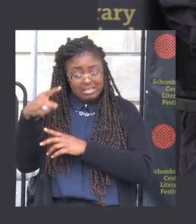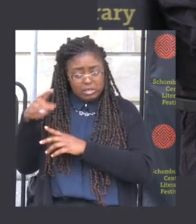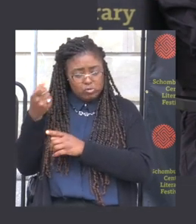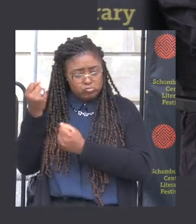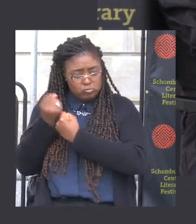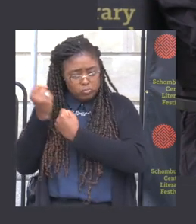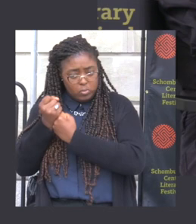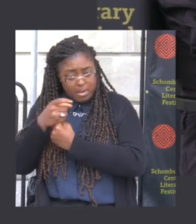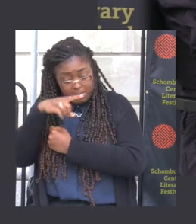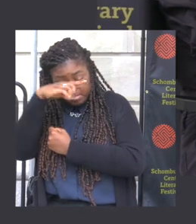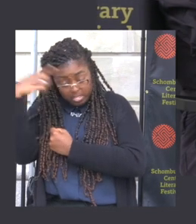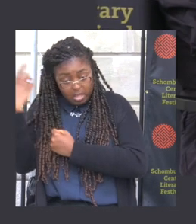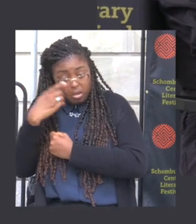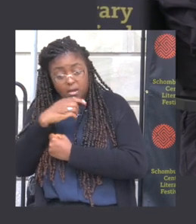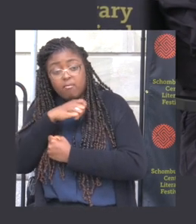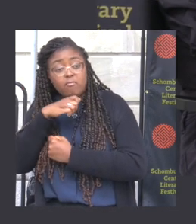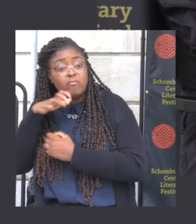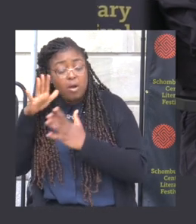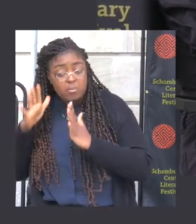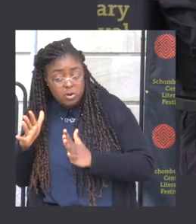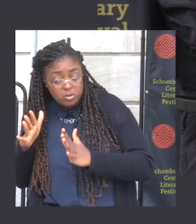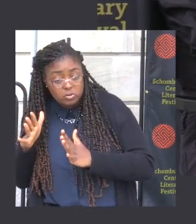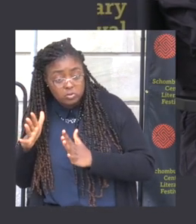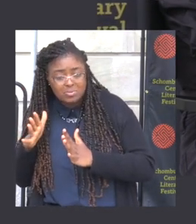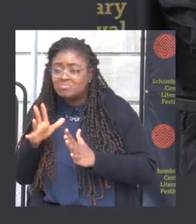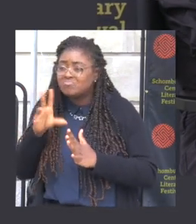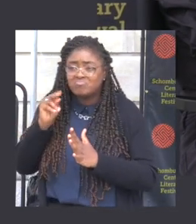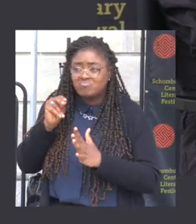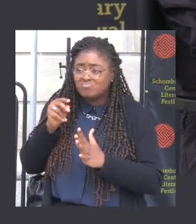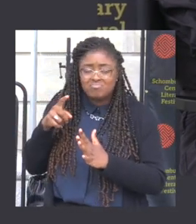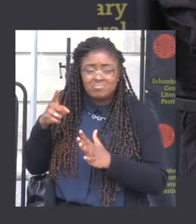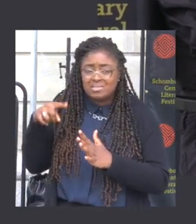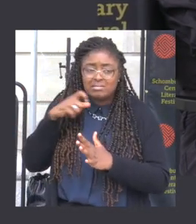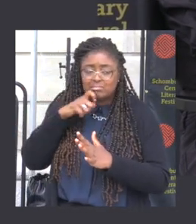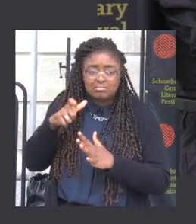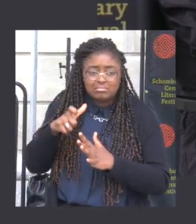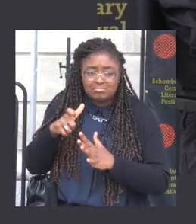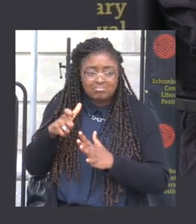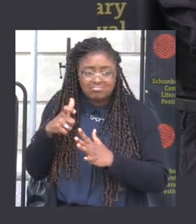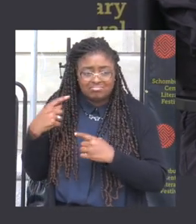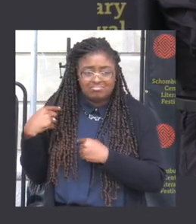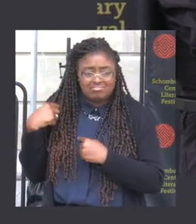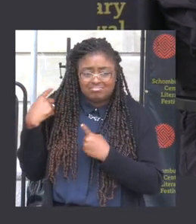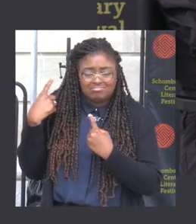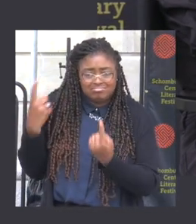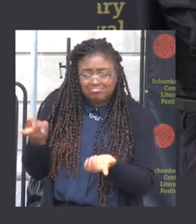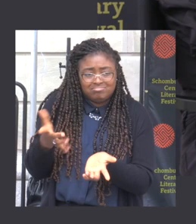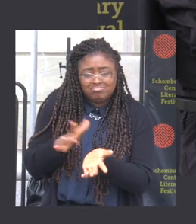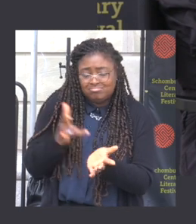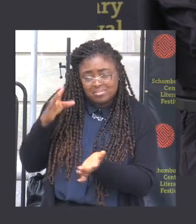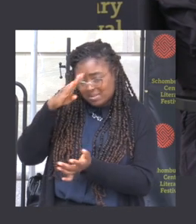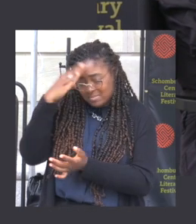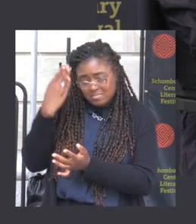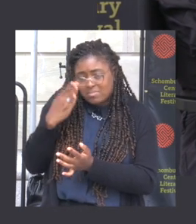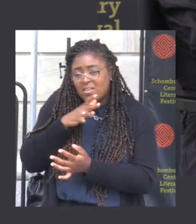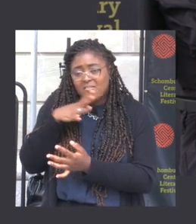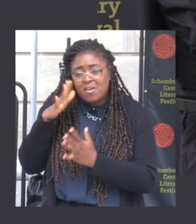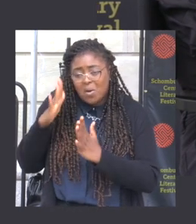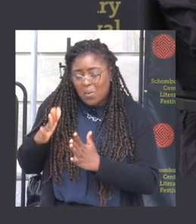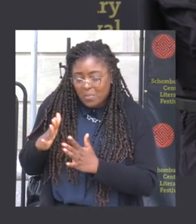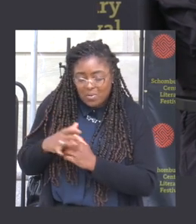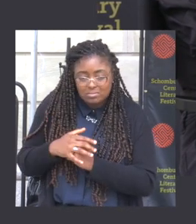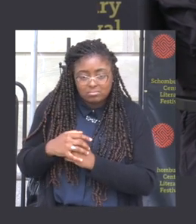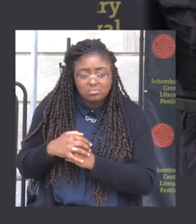USDA has been undermining Black farmers throughout the 20th century. And recently, I don't know if you heard,